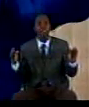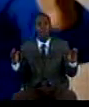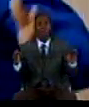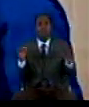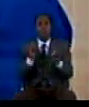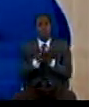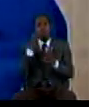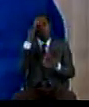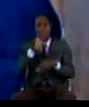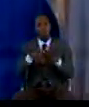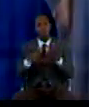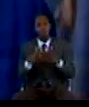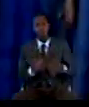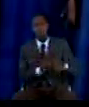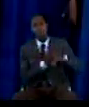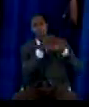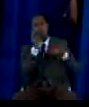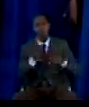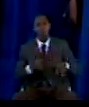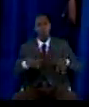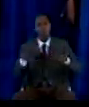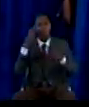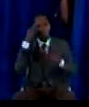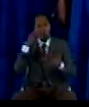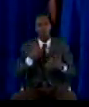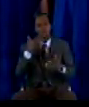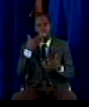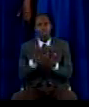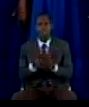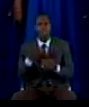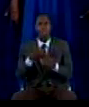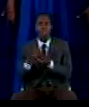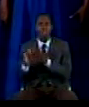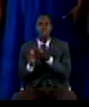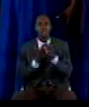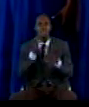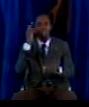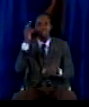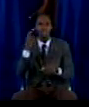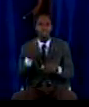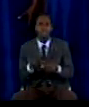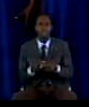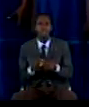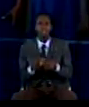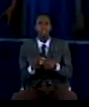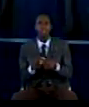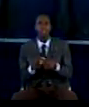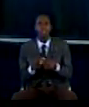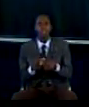free. That's why all mountains must go for my good in Jesus' name.